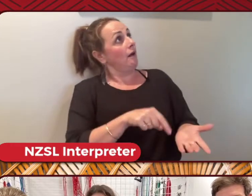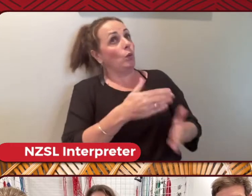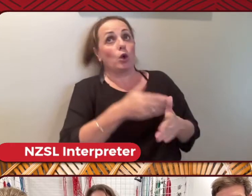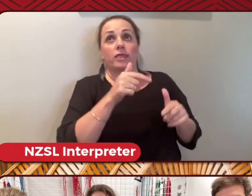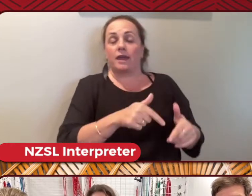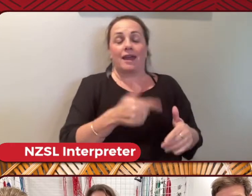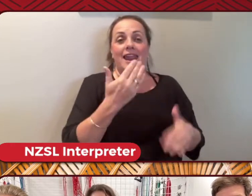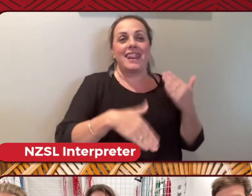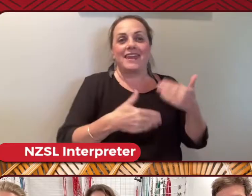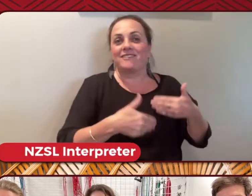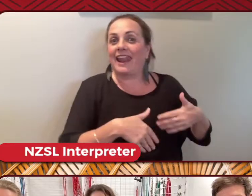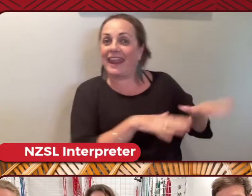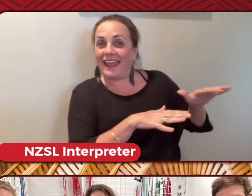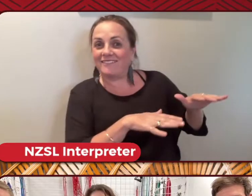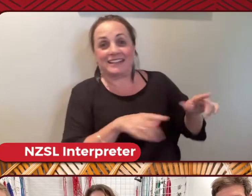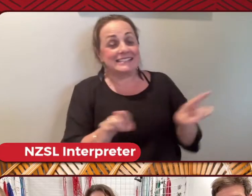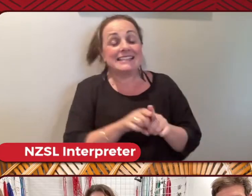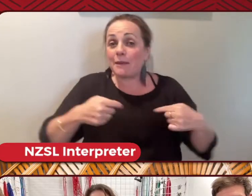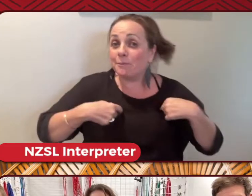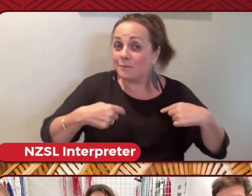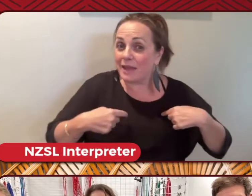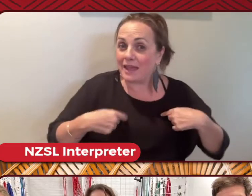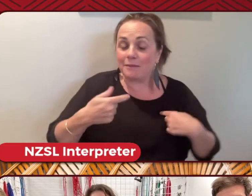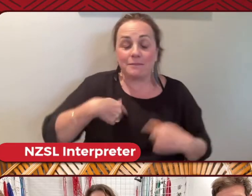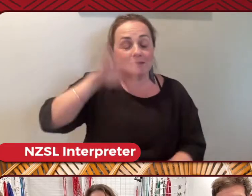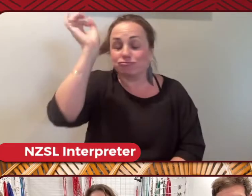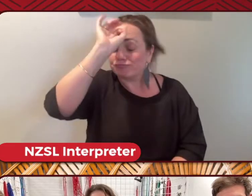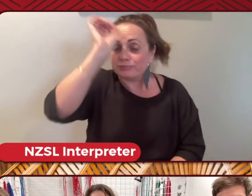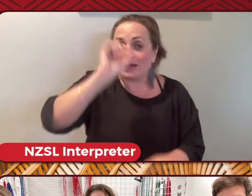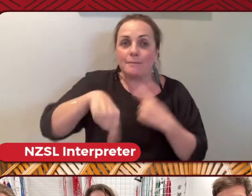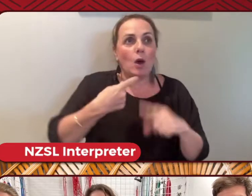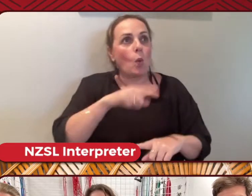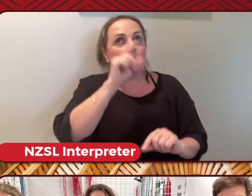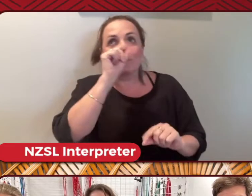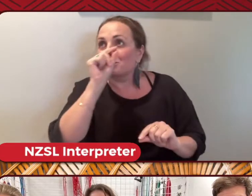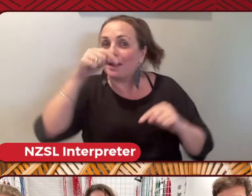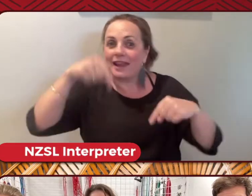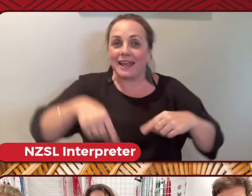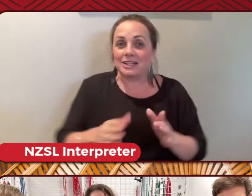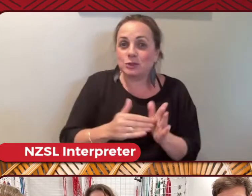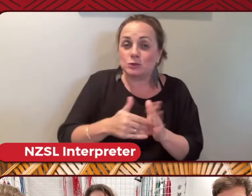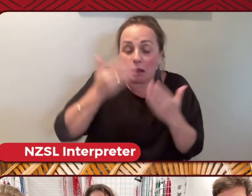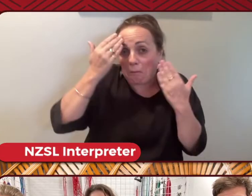it's definitely the same with myself. I had no idea about what was possible here in New Zealand with